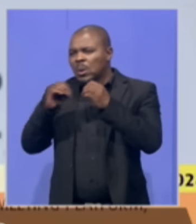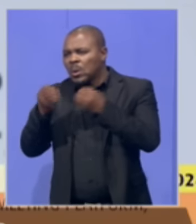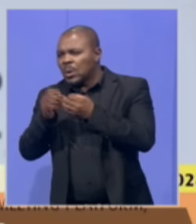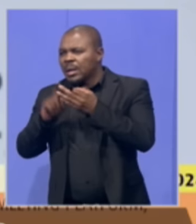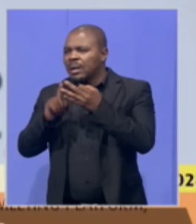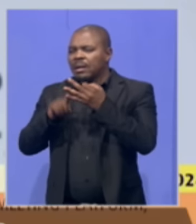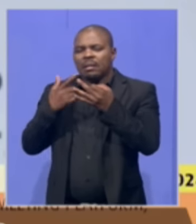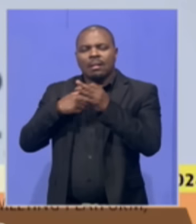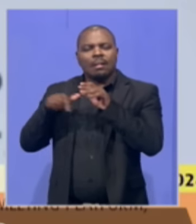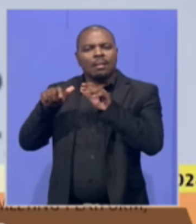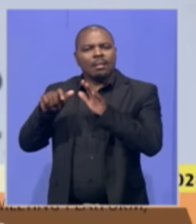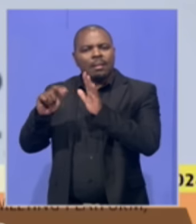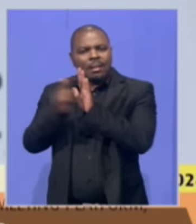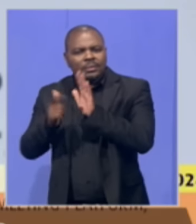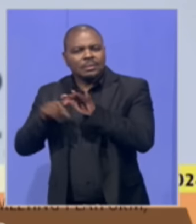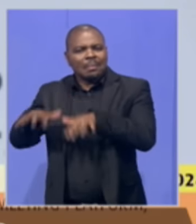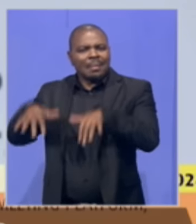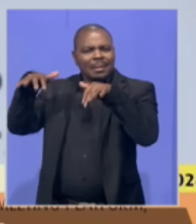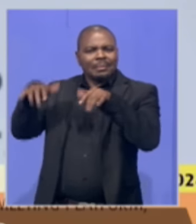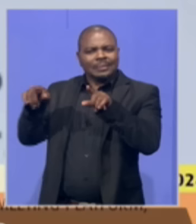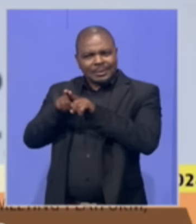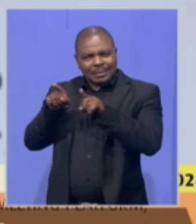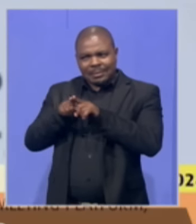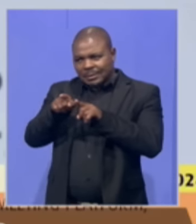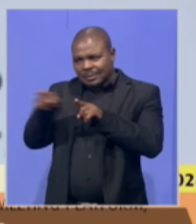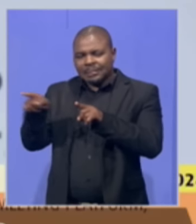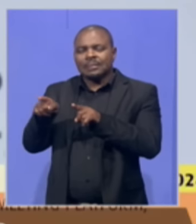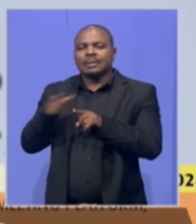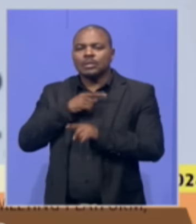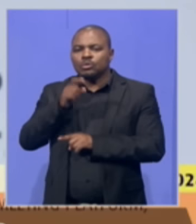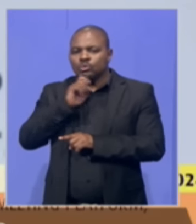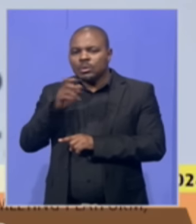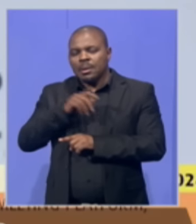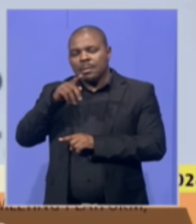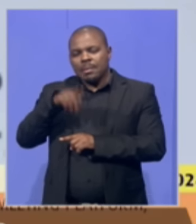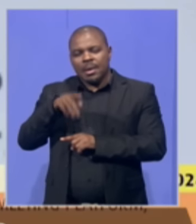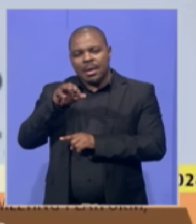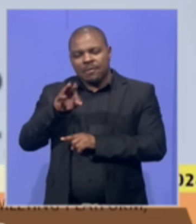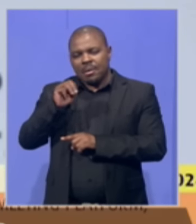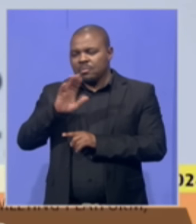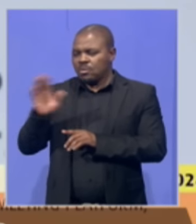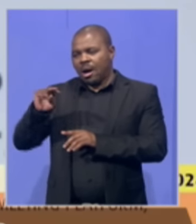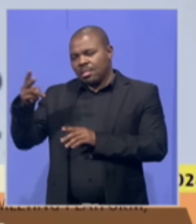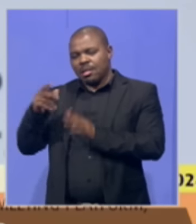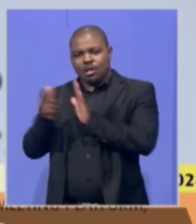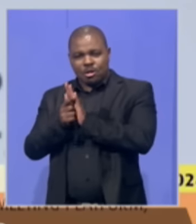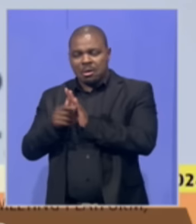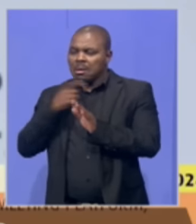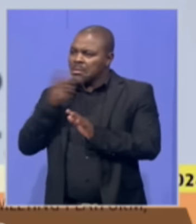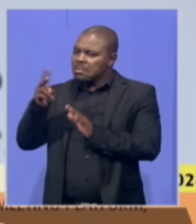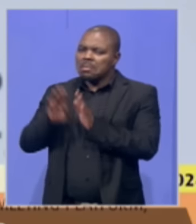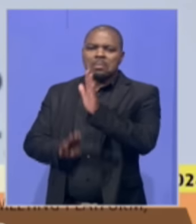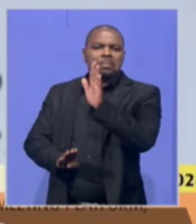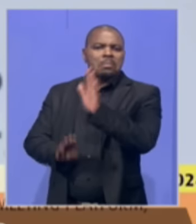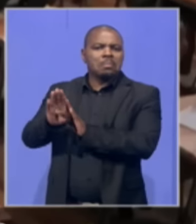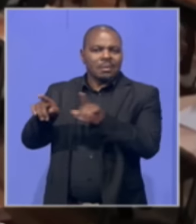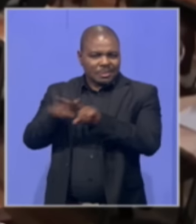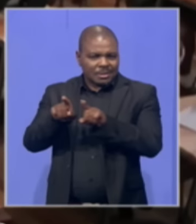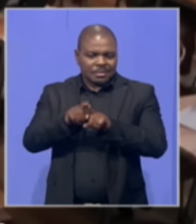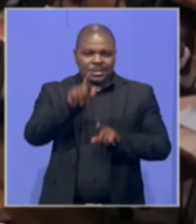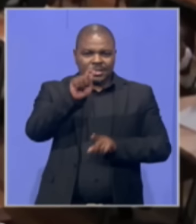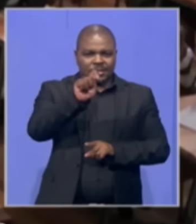even legislatures which operate on the basis of FAMPLA rather than PFMA. We've seen improvements everywhere, even the TVET